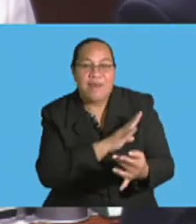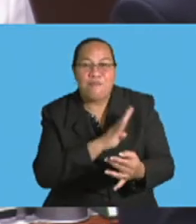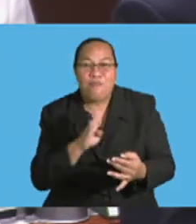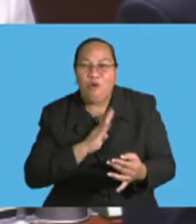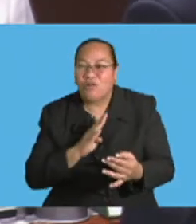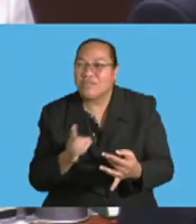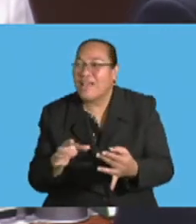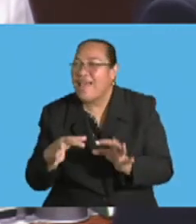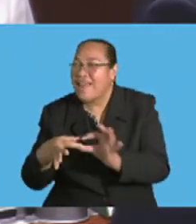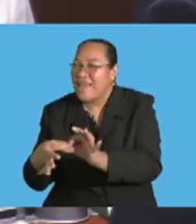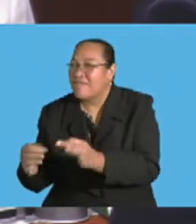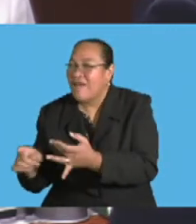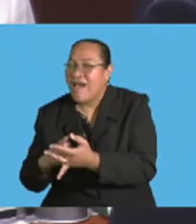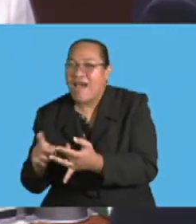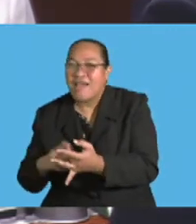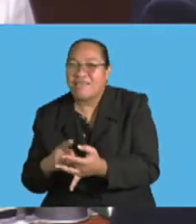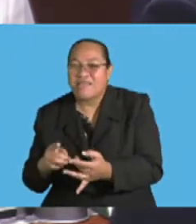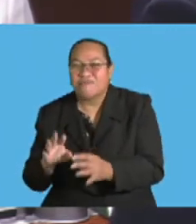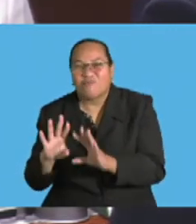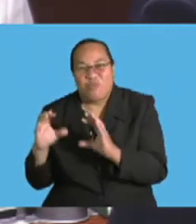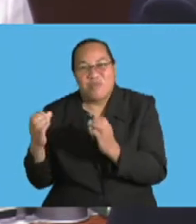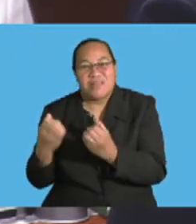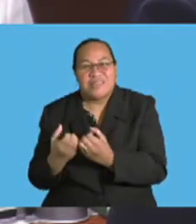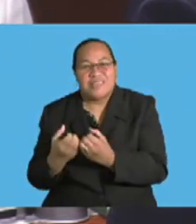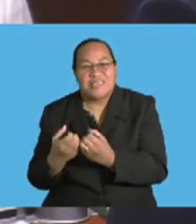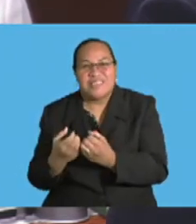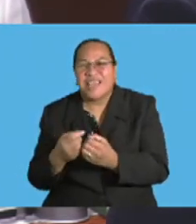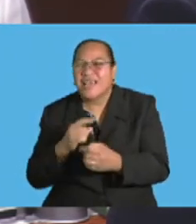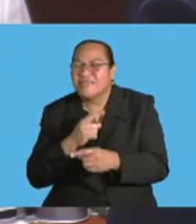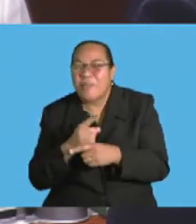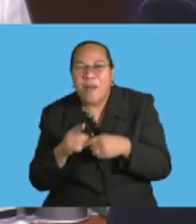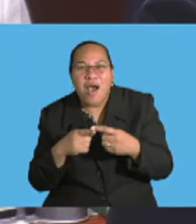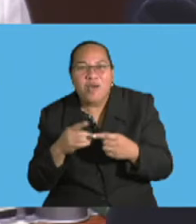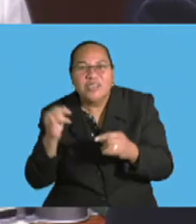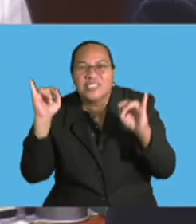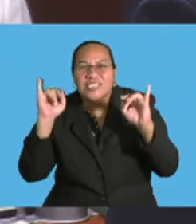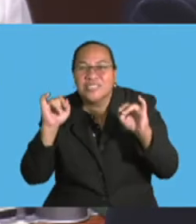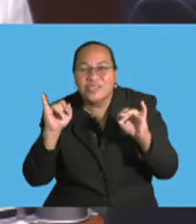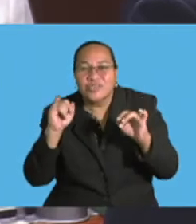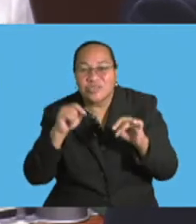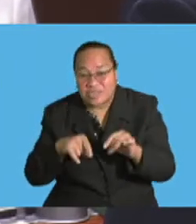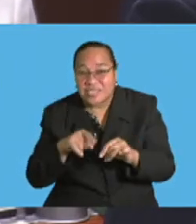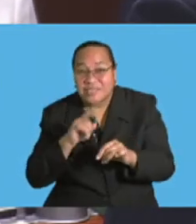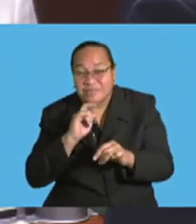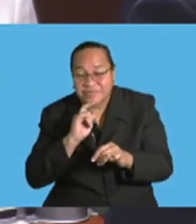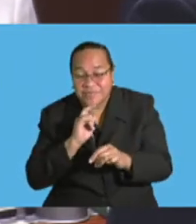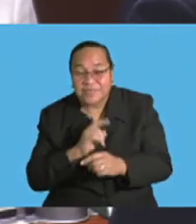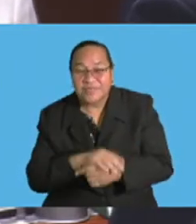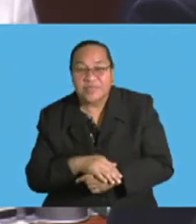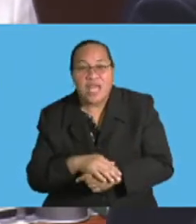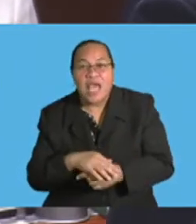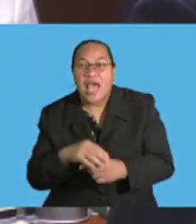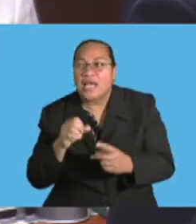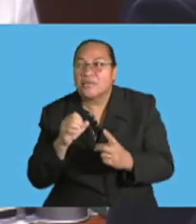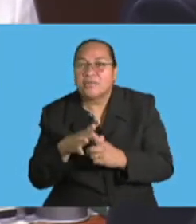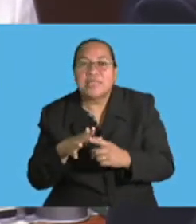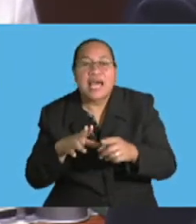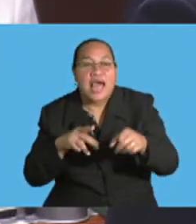committees regarding issues arising from the Council, and these bodies include the National Environment